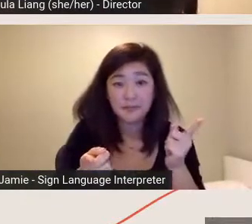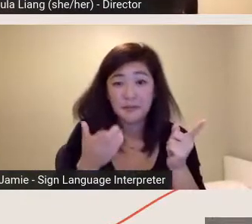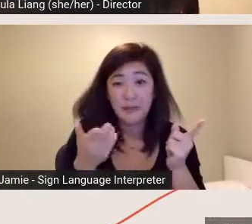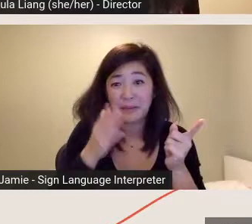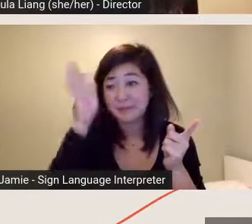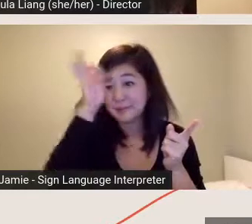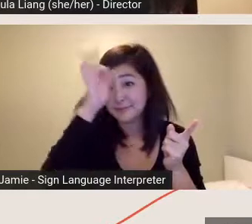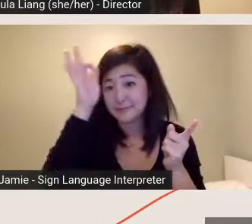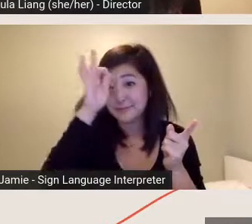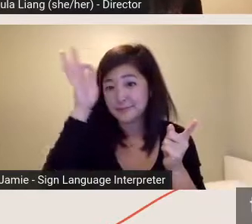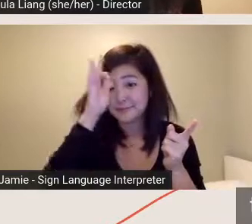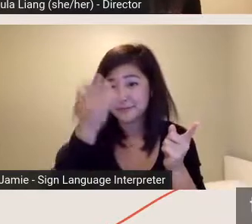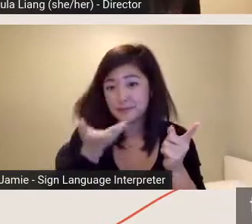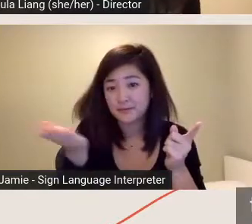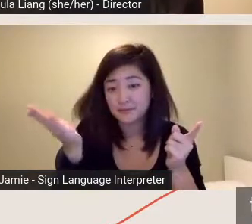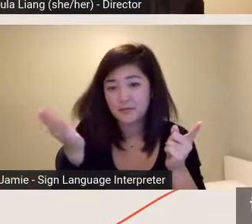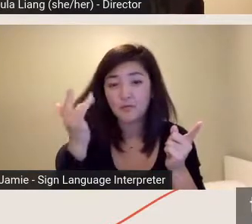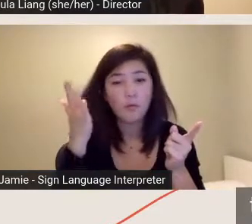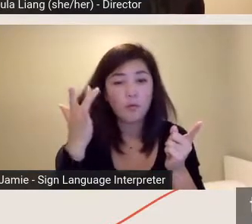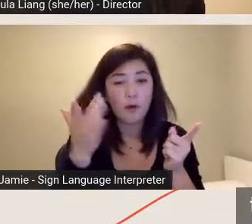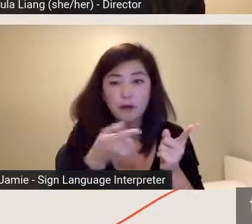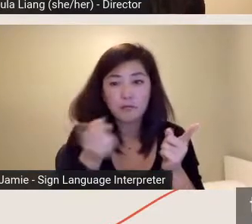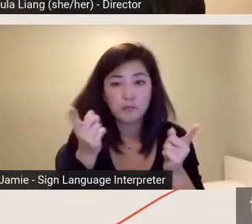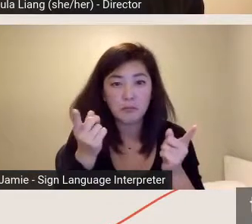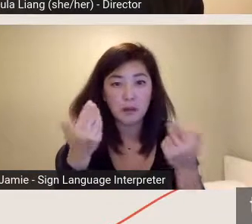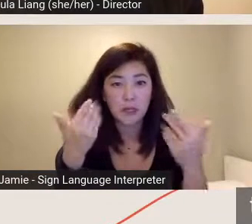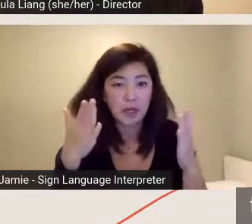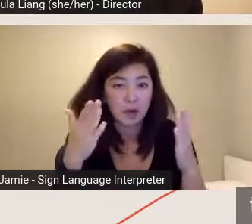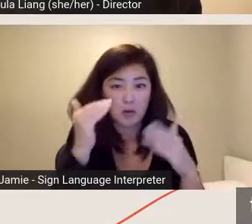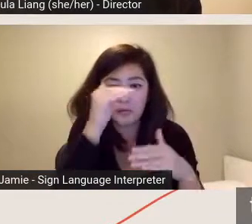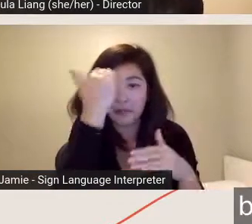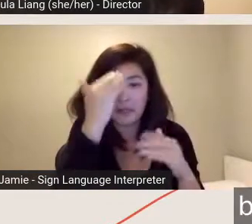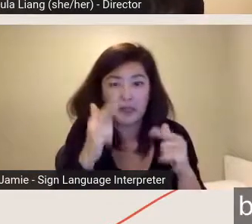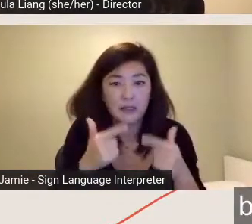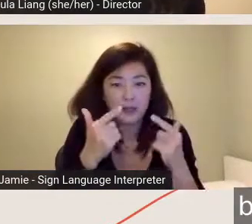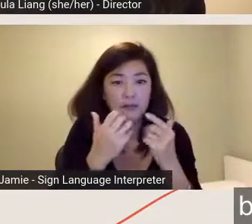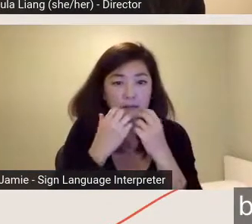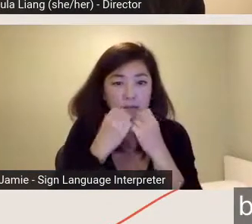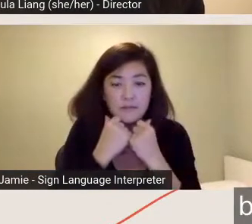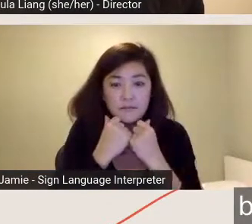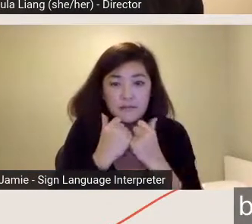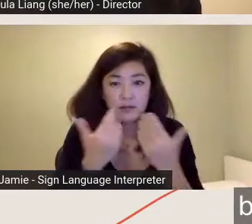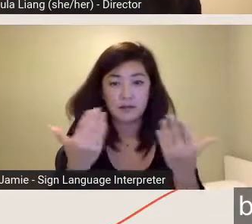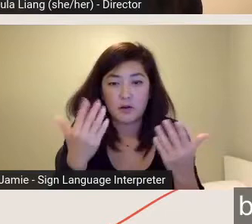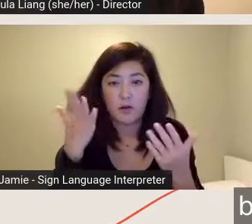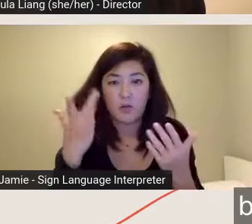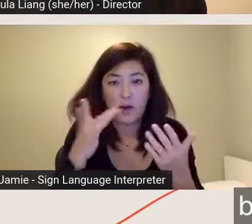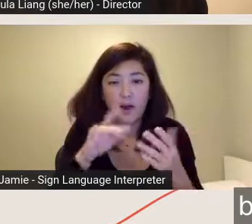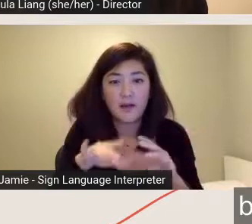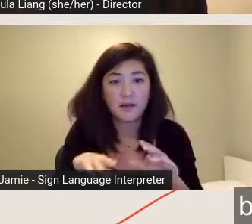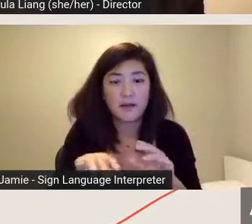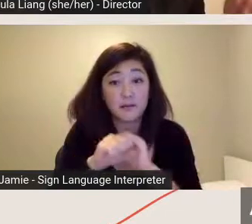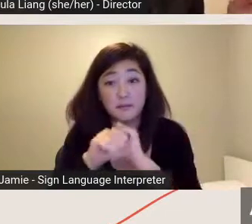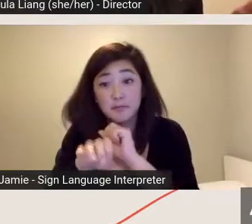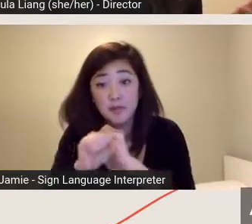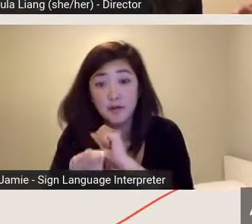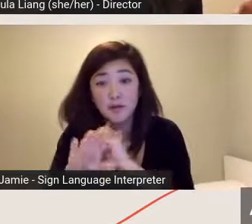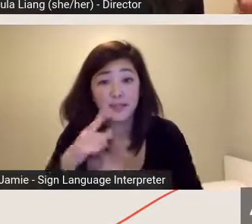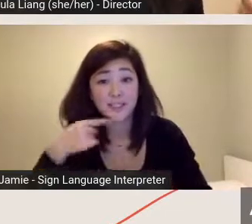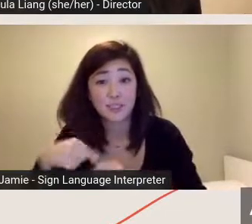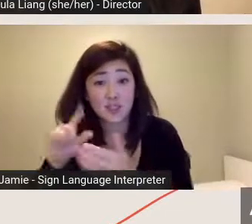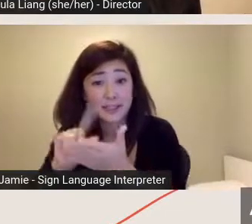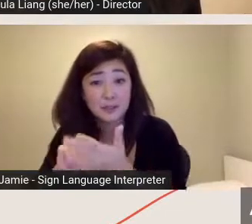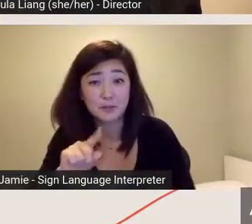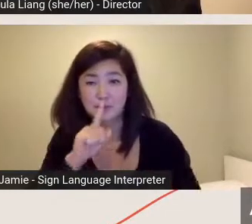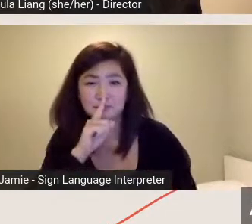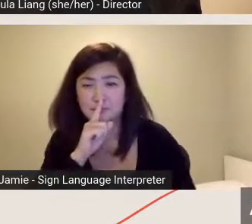knew. Like there were a lot of those folks that had not heard about the other Black Lives Matter cases because they weren't reported in the Chinese newspapers. And the Chinese newspapers